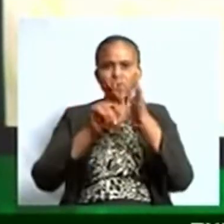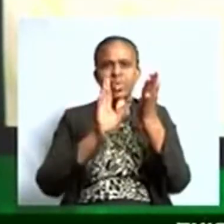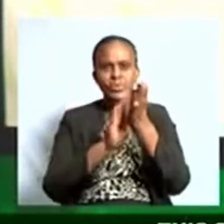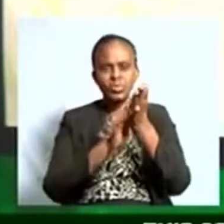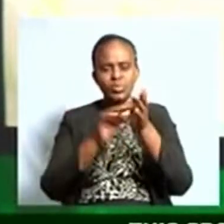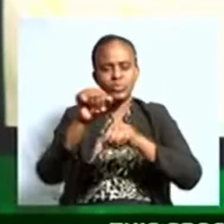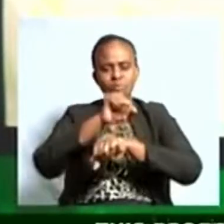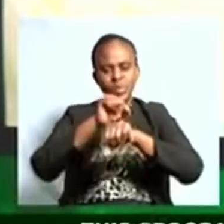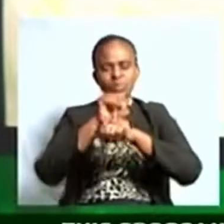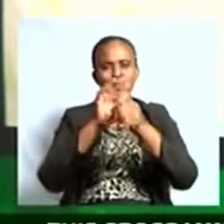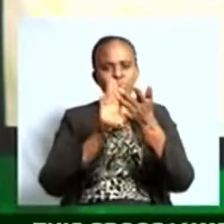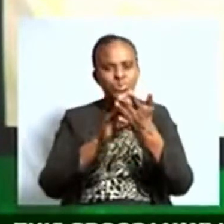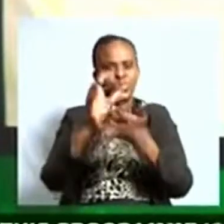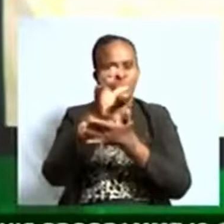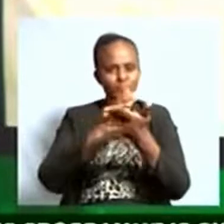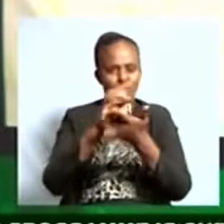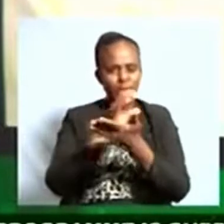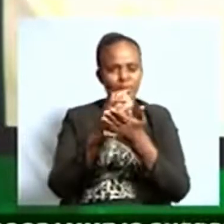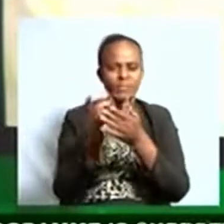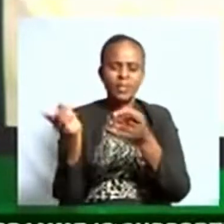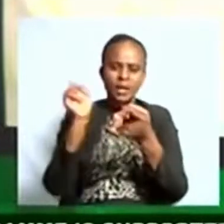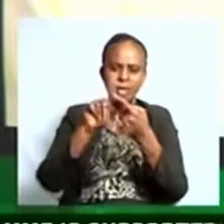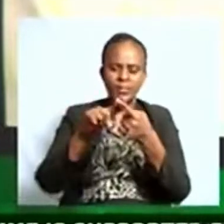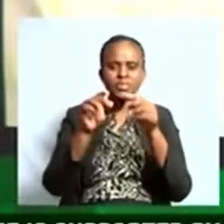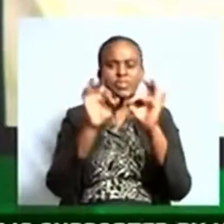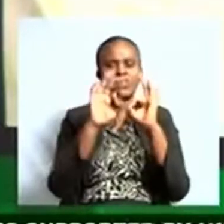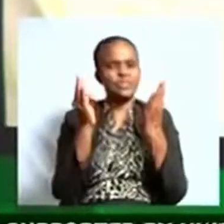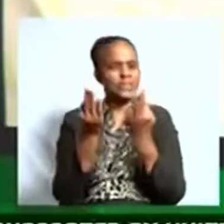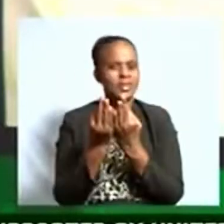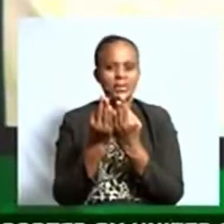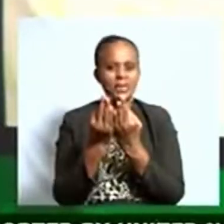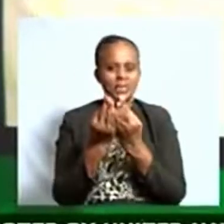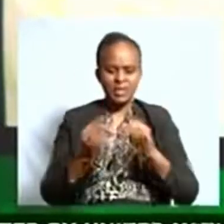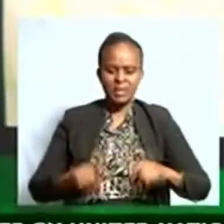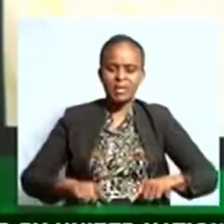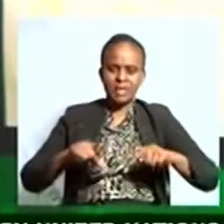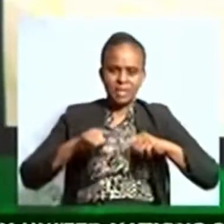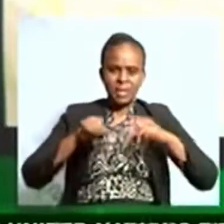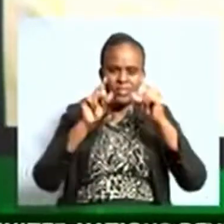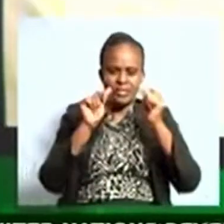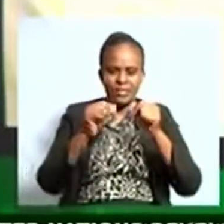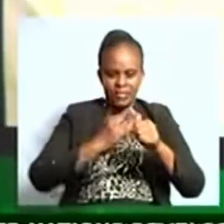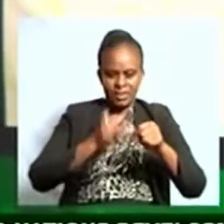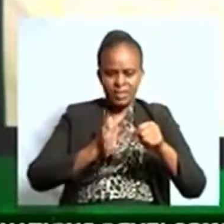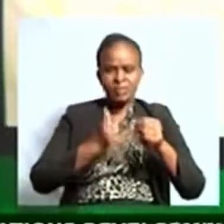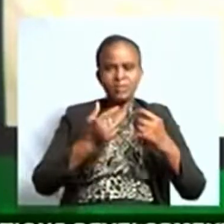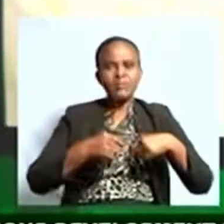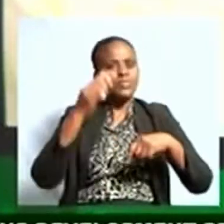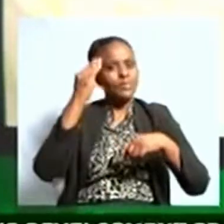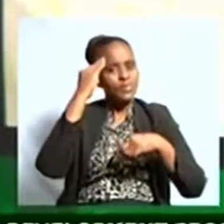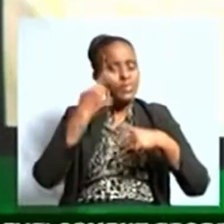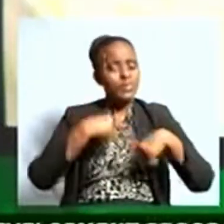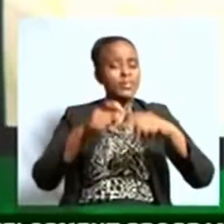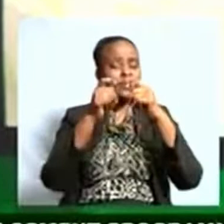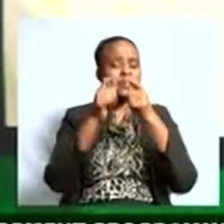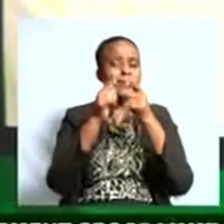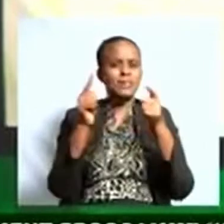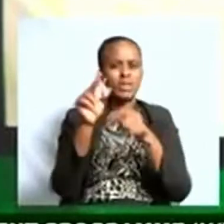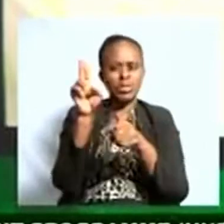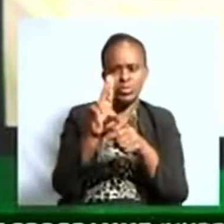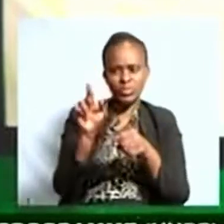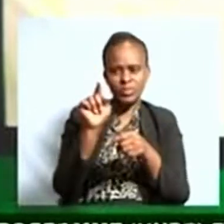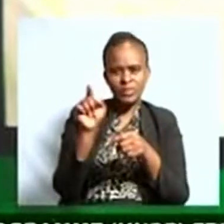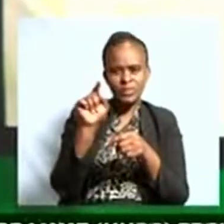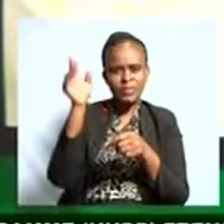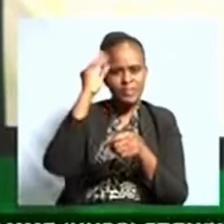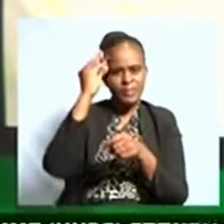school, tertiary, and up to my family life stage, I know the challenges, and using that experience,